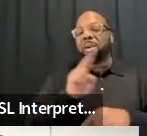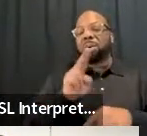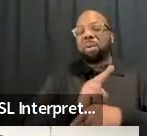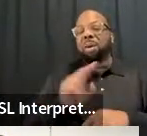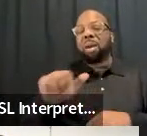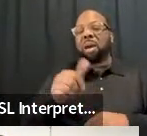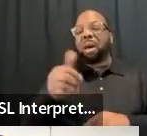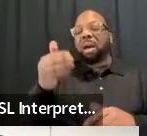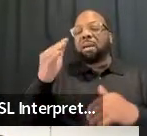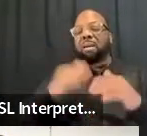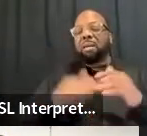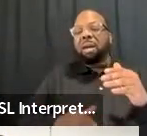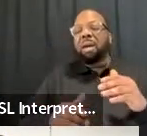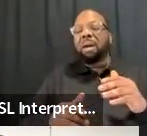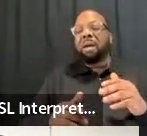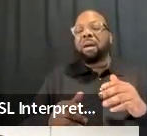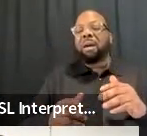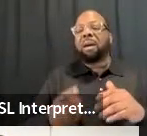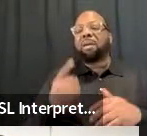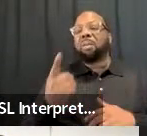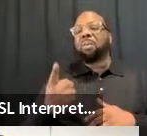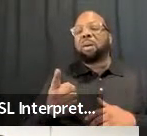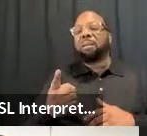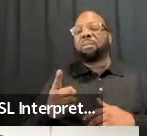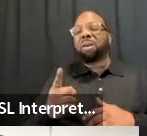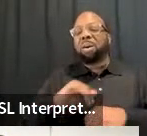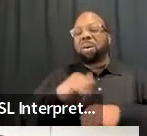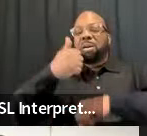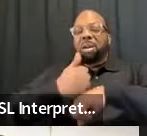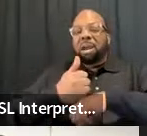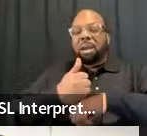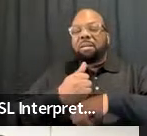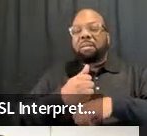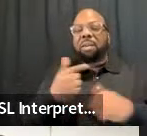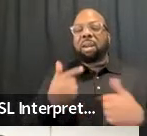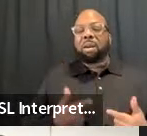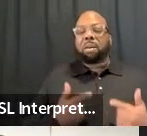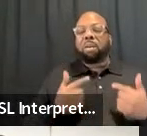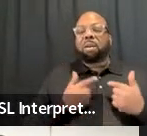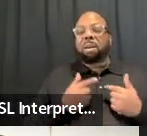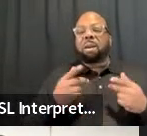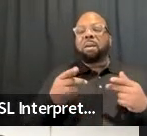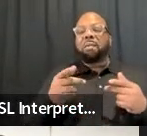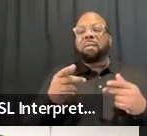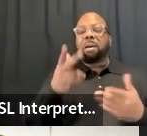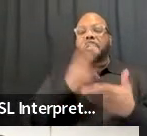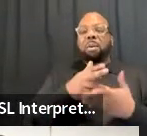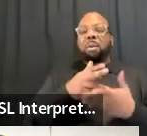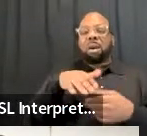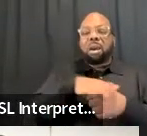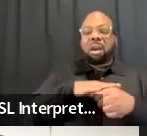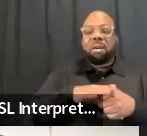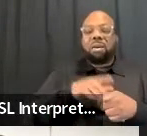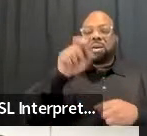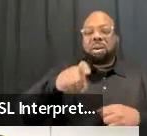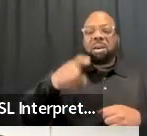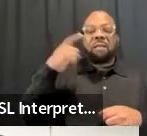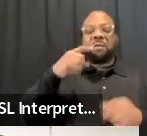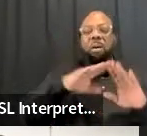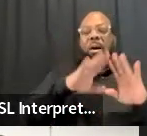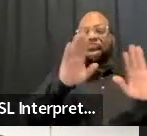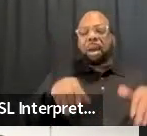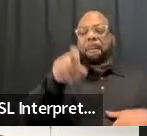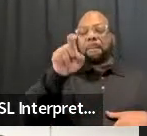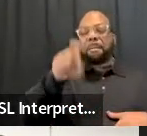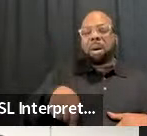than the ones that they are dedicated to. Residential spaces that are accessory to a residential use must